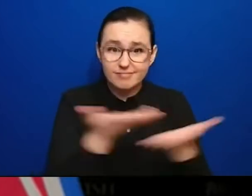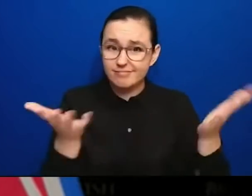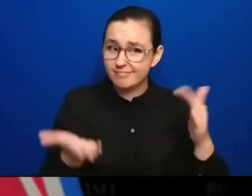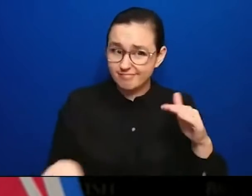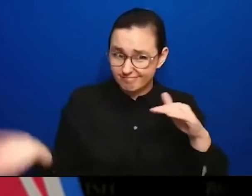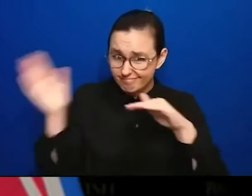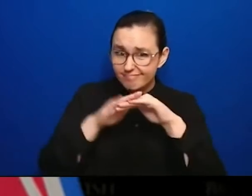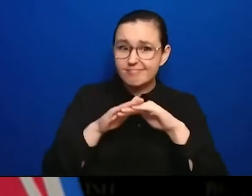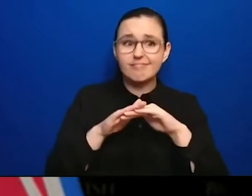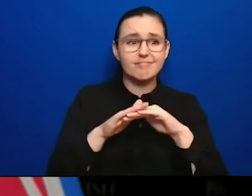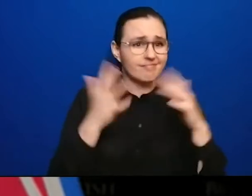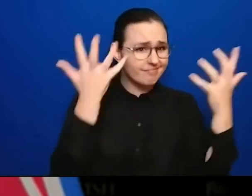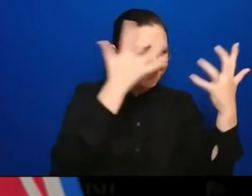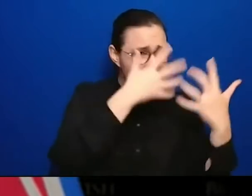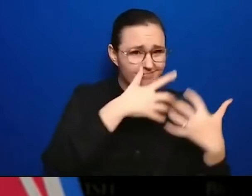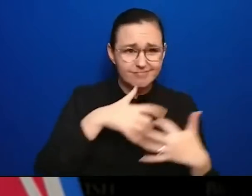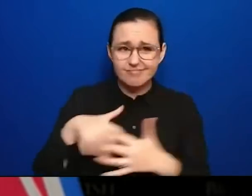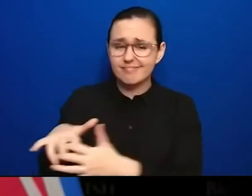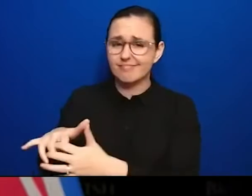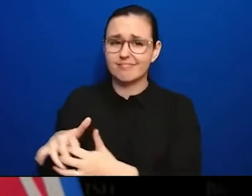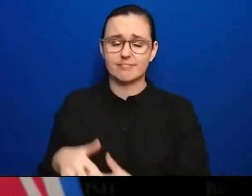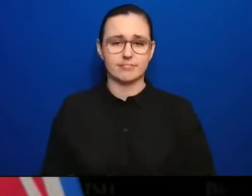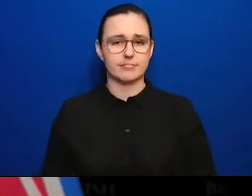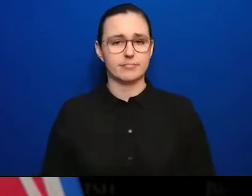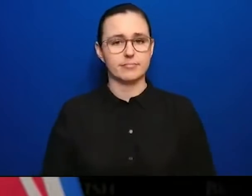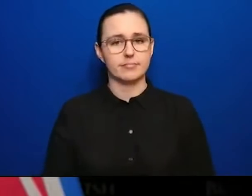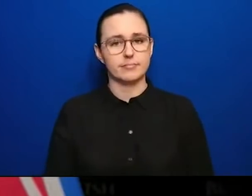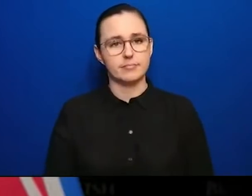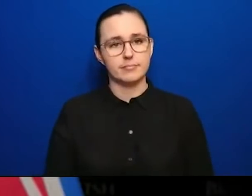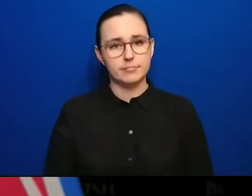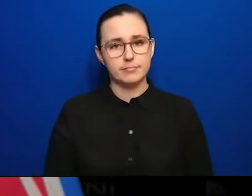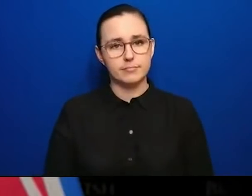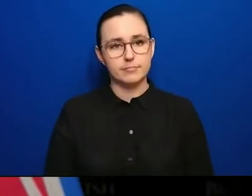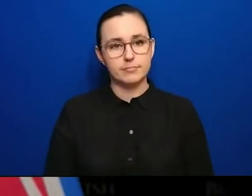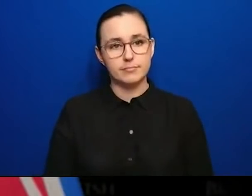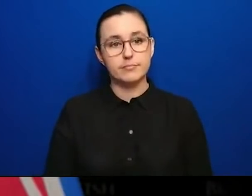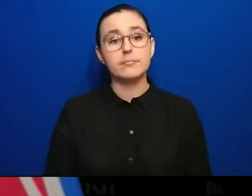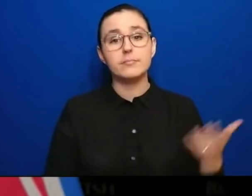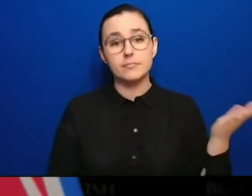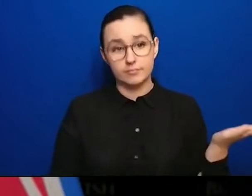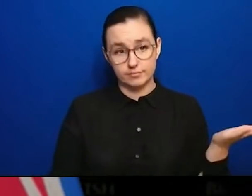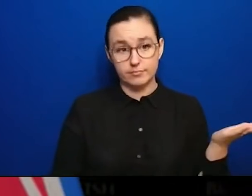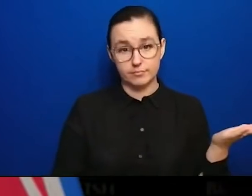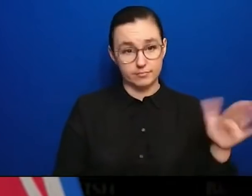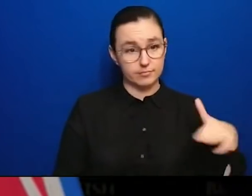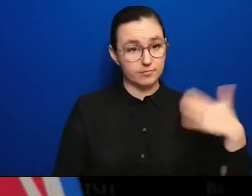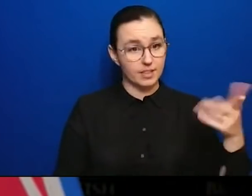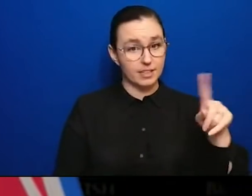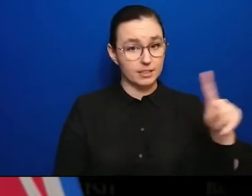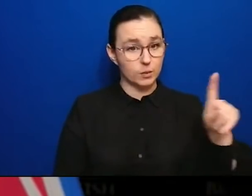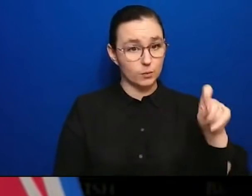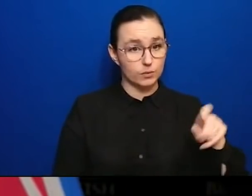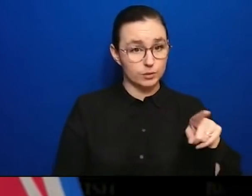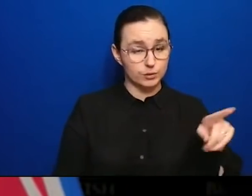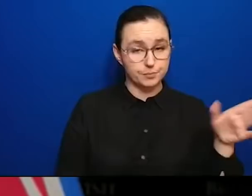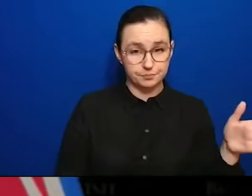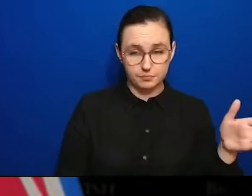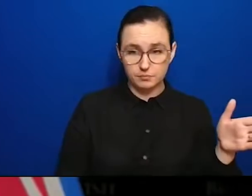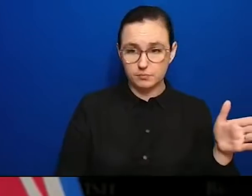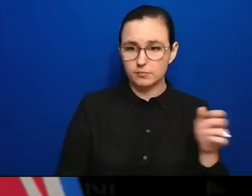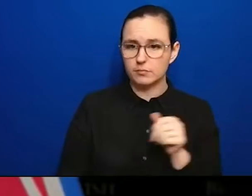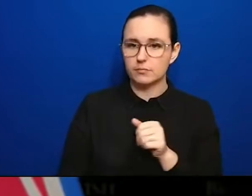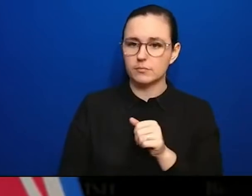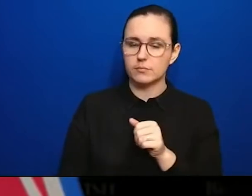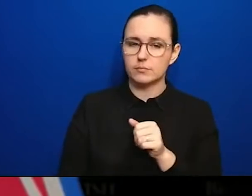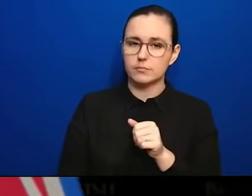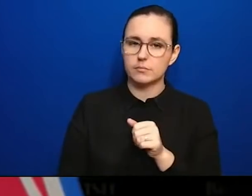Susan, do you have a follow-up? Yeah, so is it supply or infrastructure or staff that's impeding